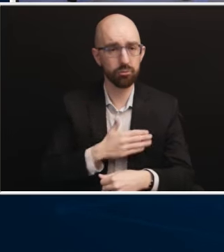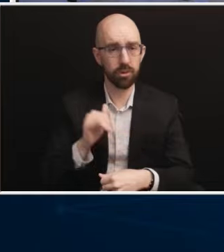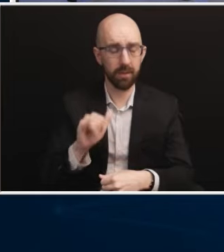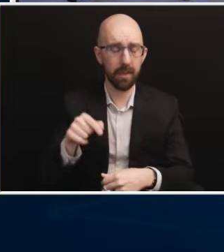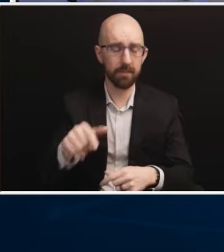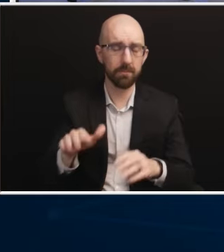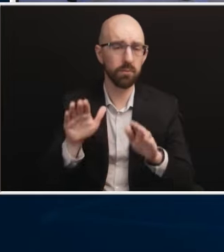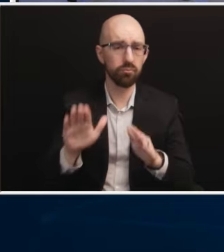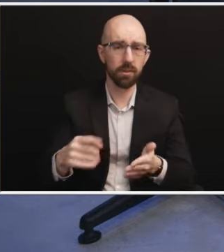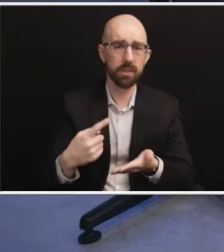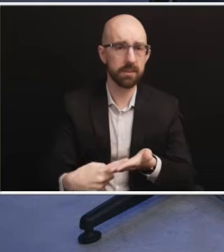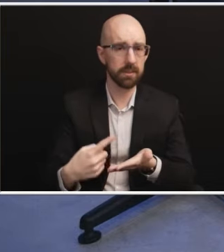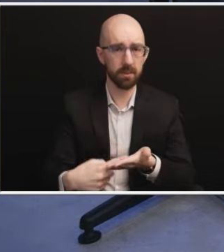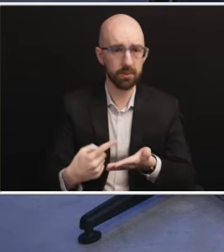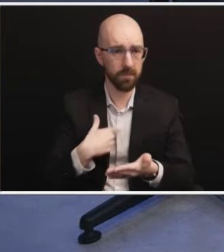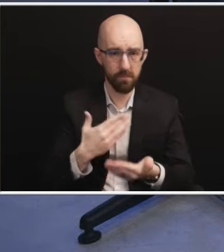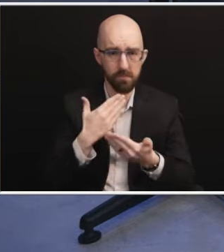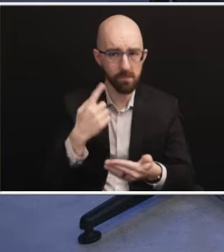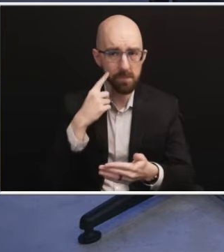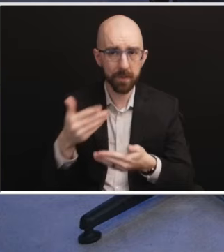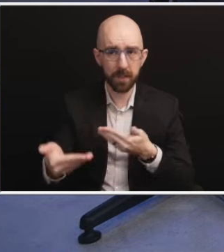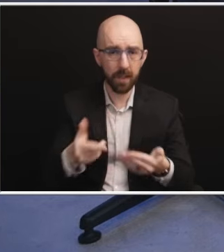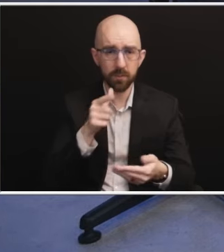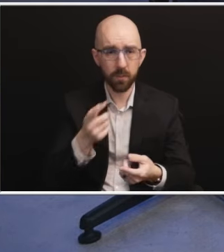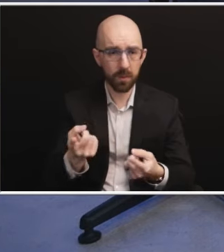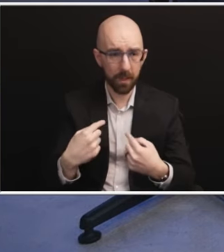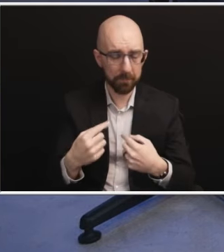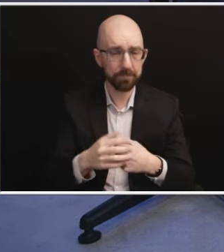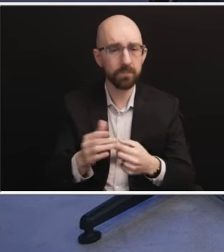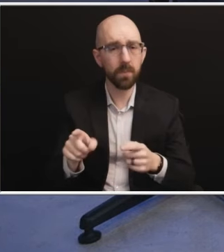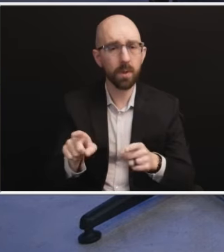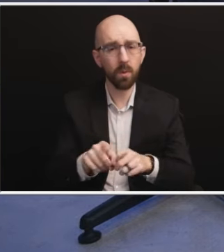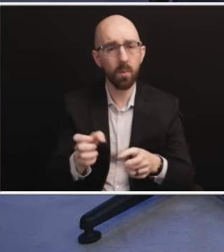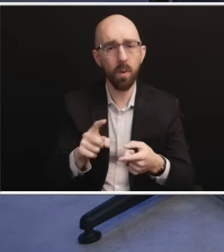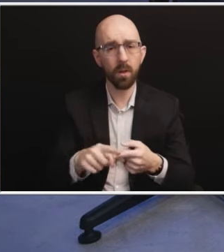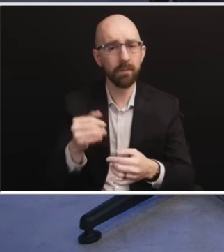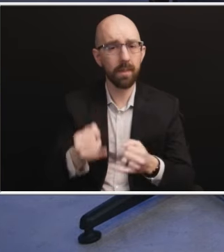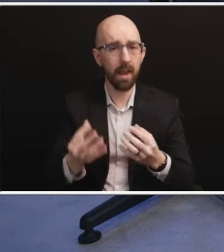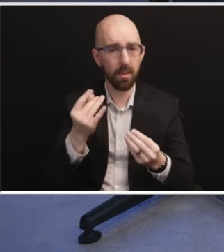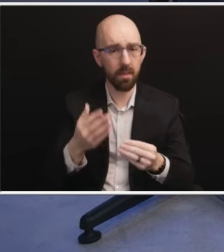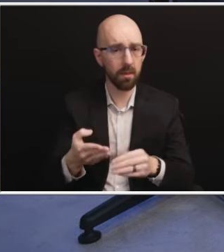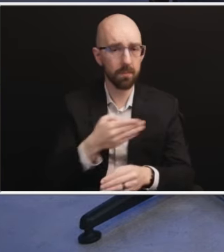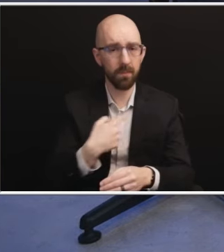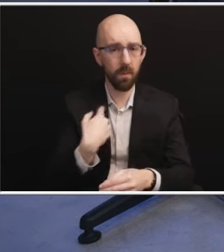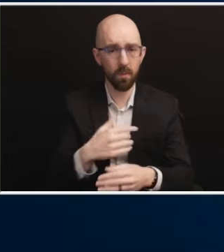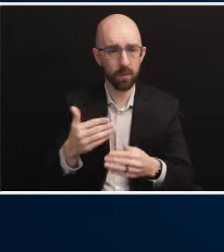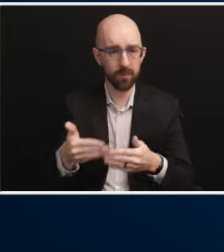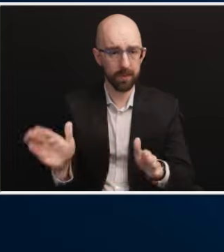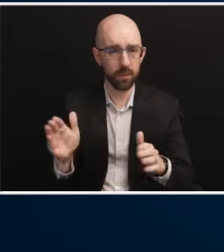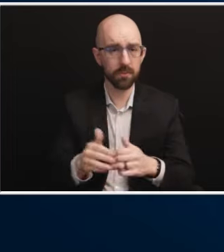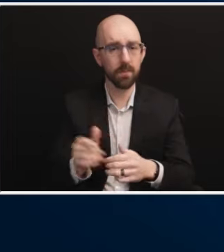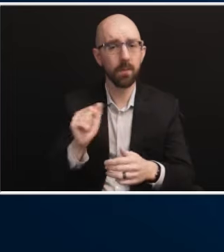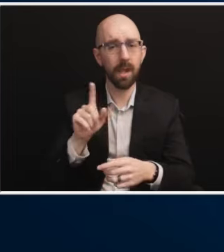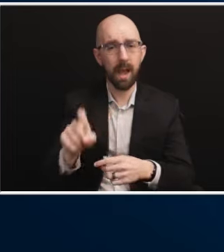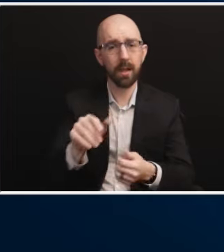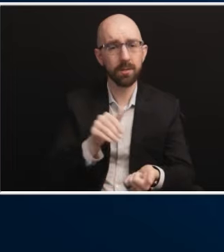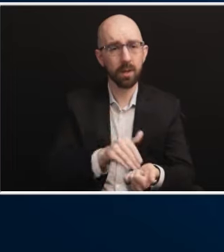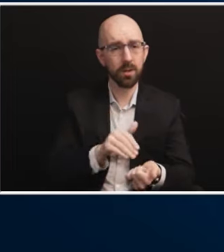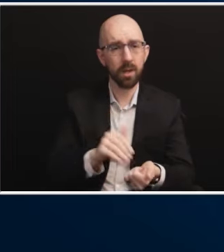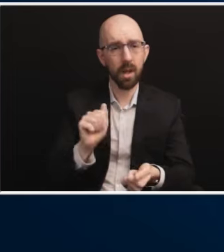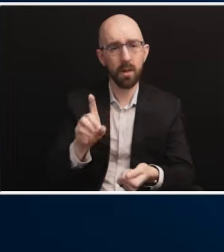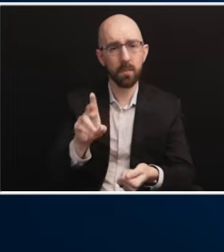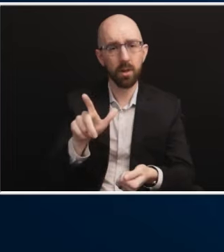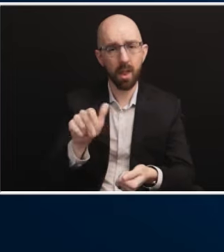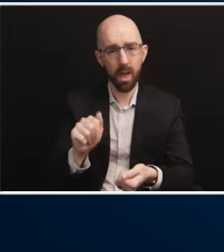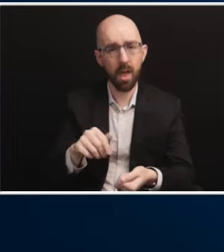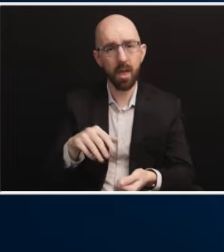discussion. I'm grateful to our guests for being here. I also want to get some final thoughts before we go. We asked Dr. Abdallah and Dr. Mahmoud